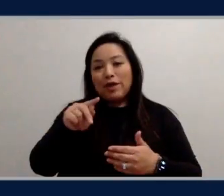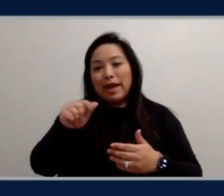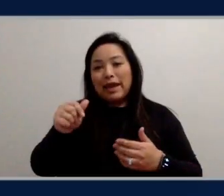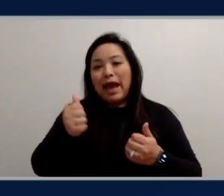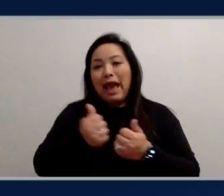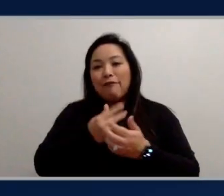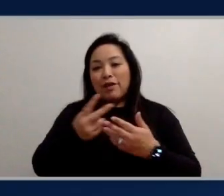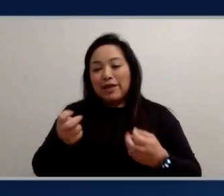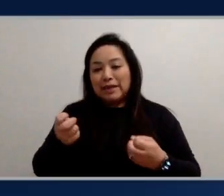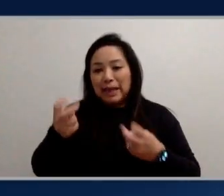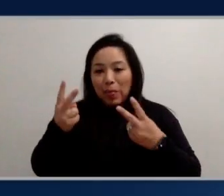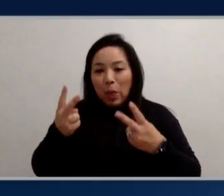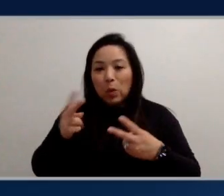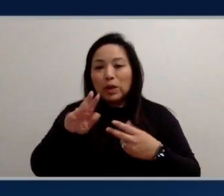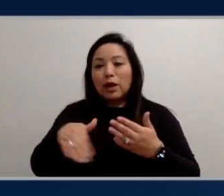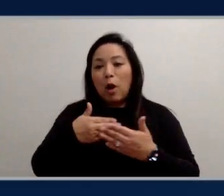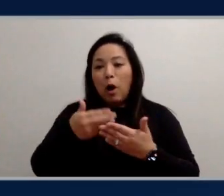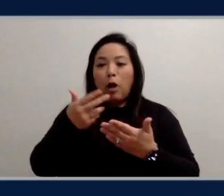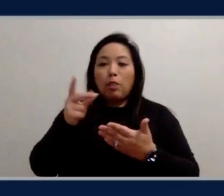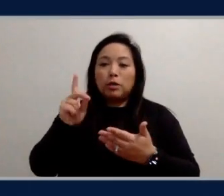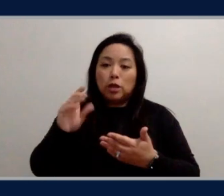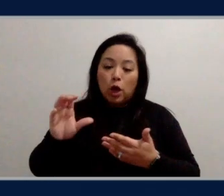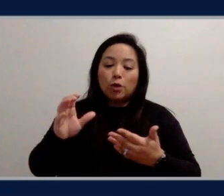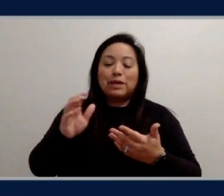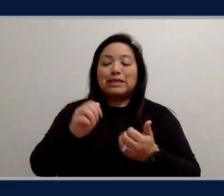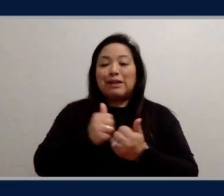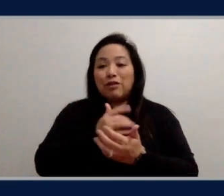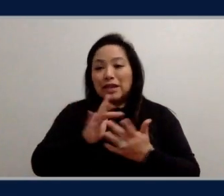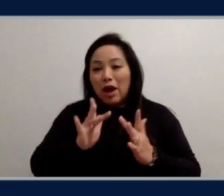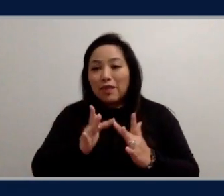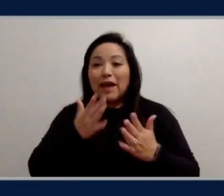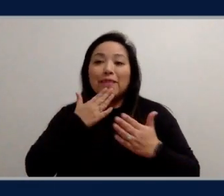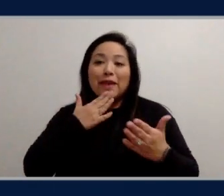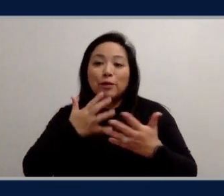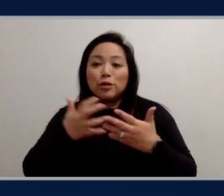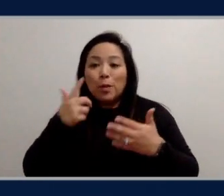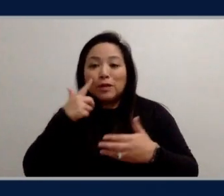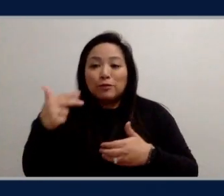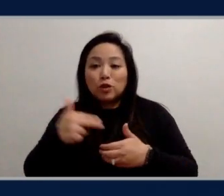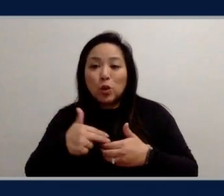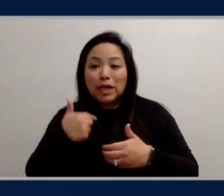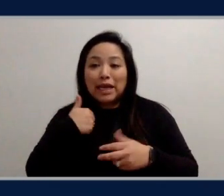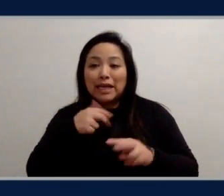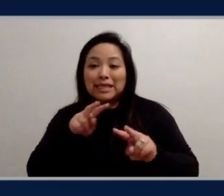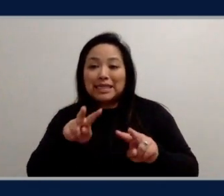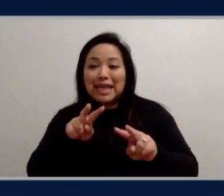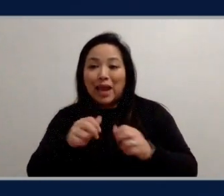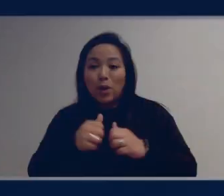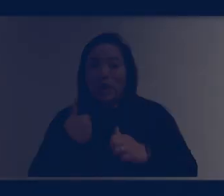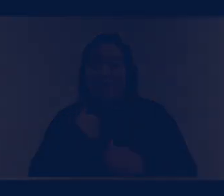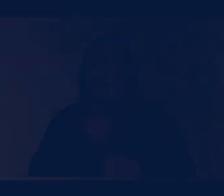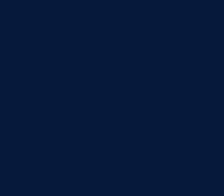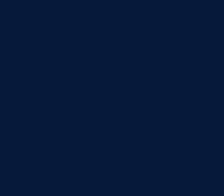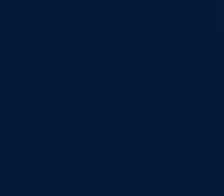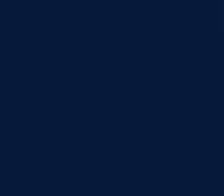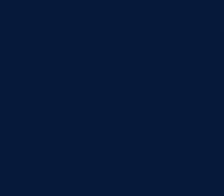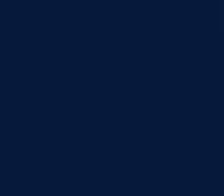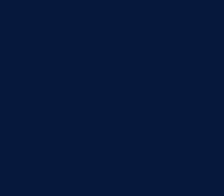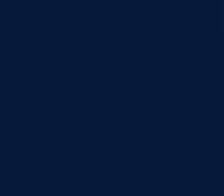Our documentation is online. Go ahead and find it. Thank you all so much for joining us. Stay with us, and we will see you very soon.